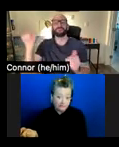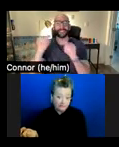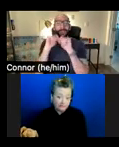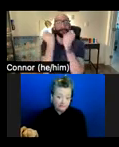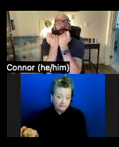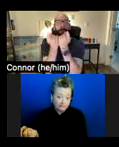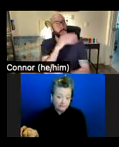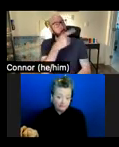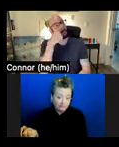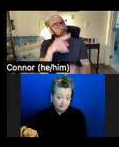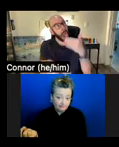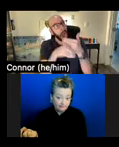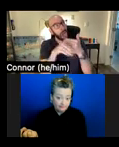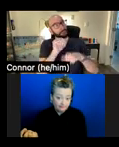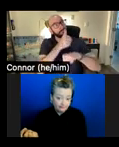created.